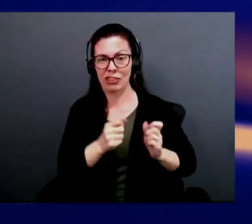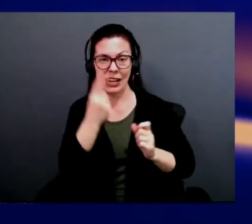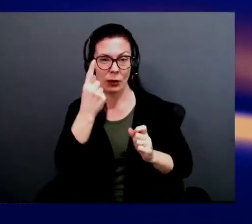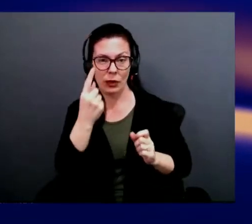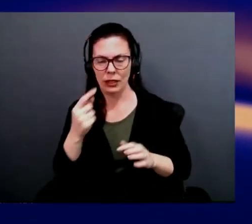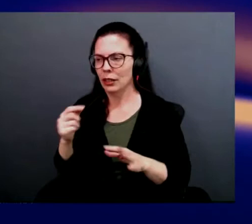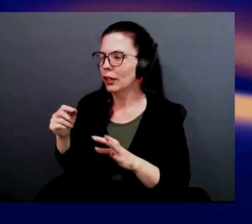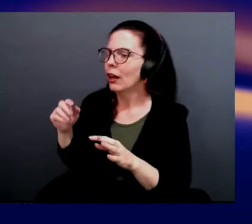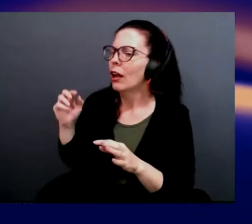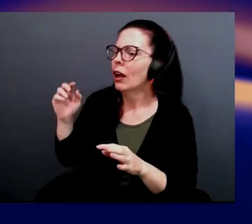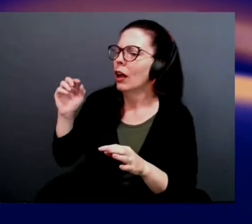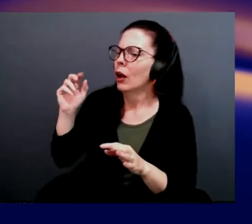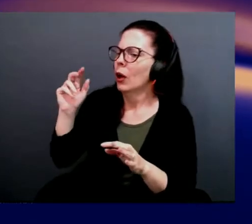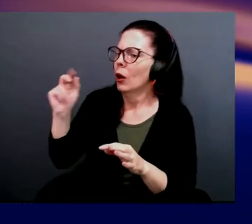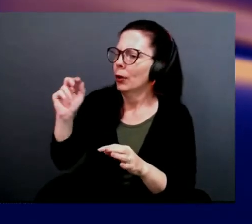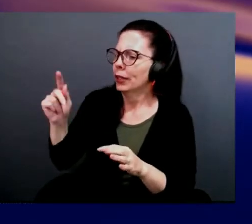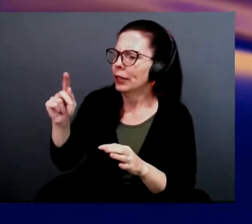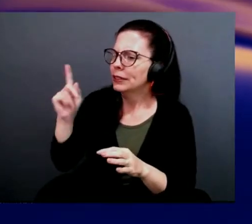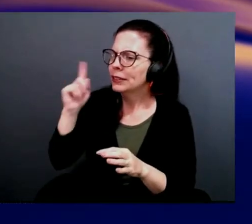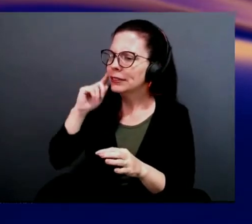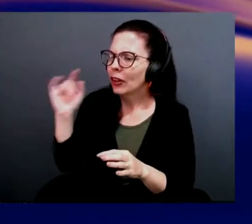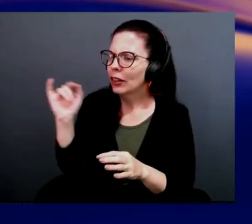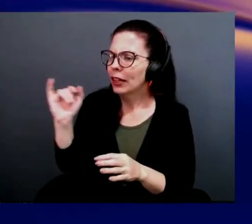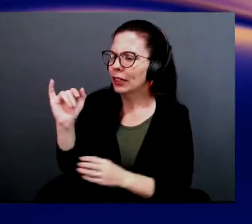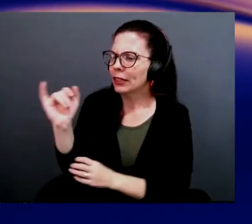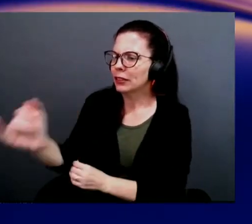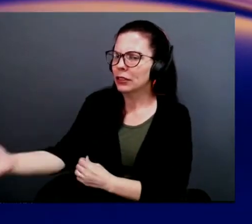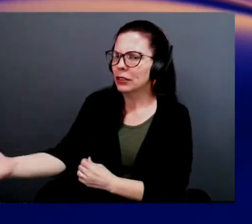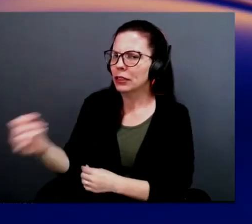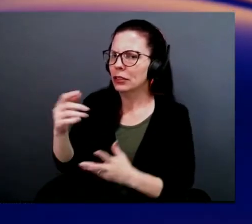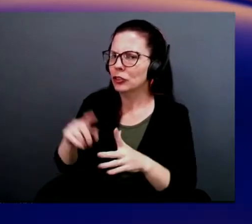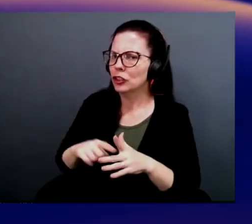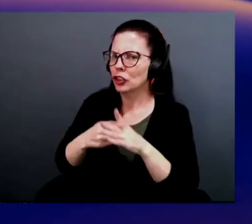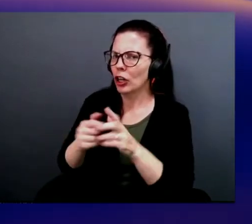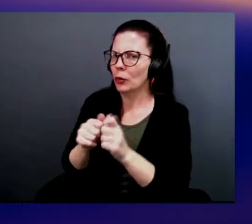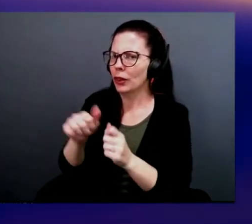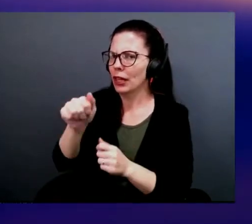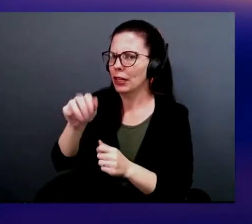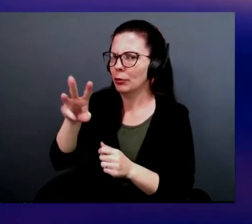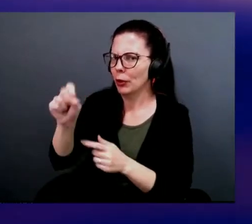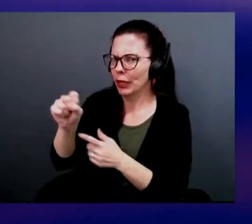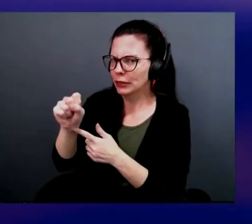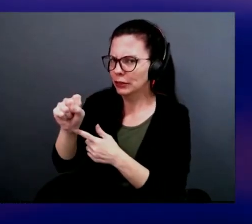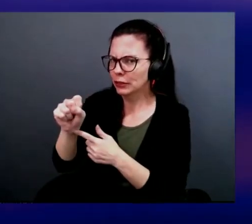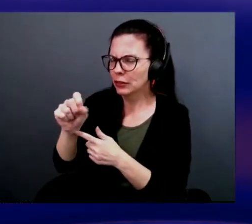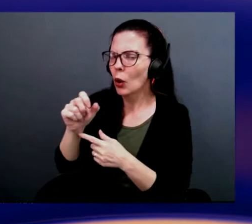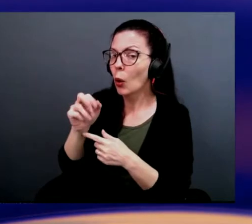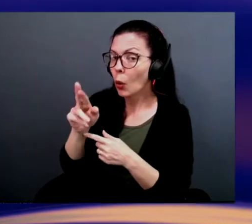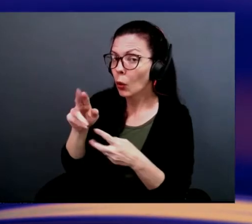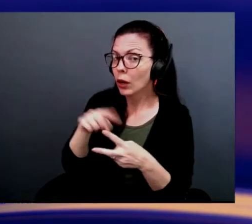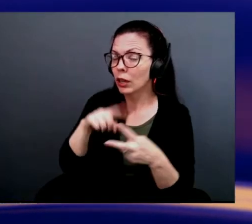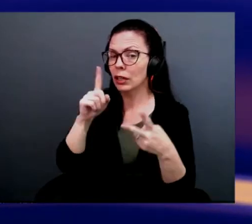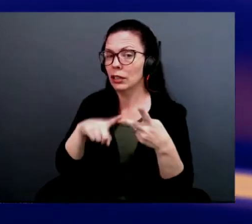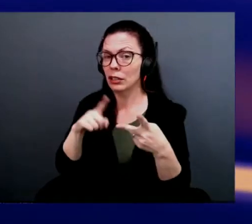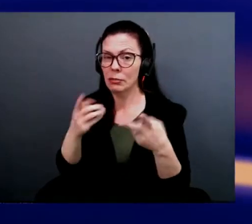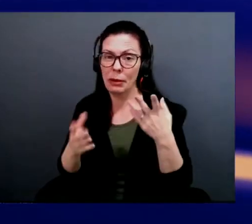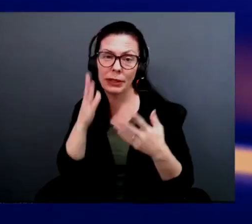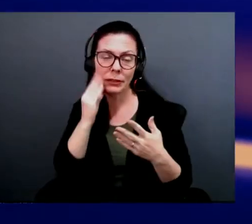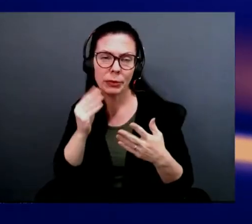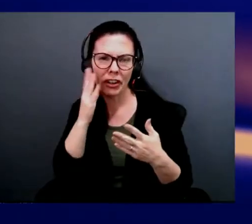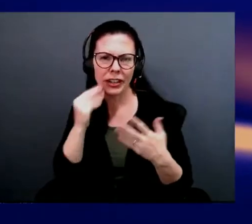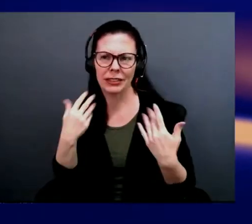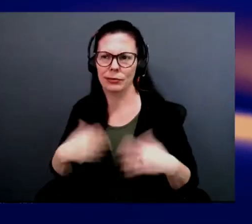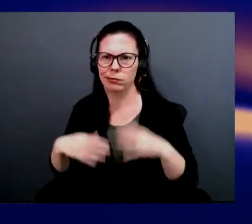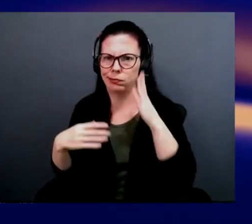So it sounds like whether you are just getting started with AWS, or if you are maybe an experienced veteran that just has